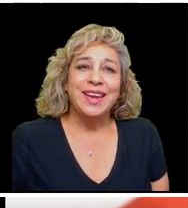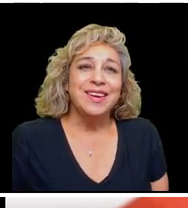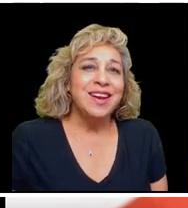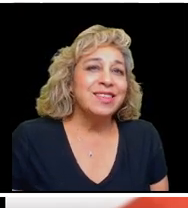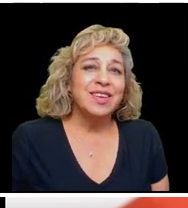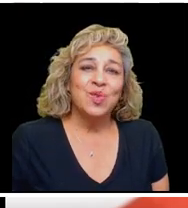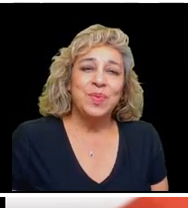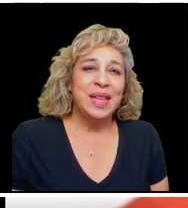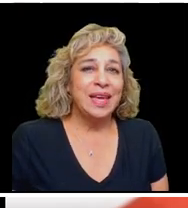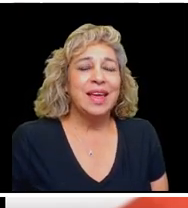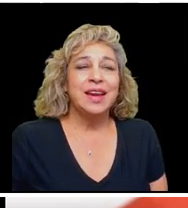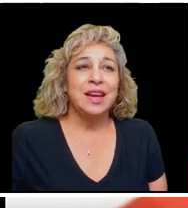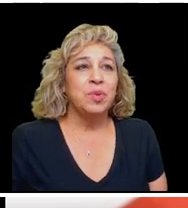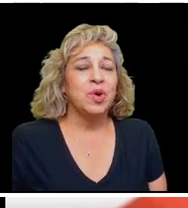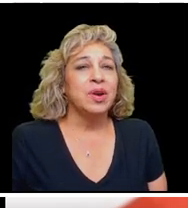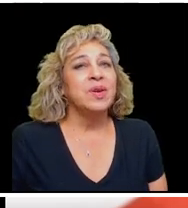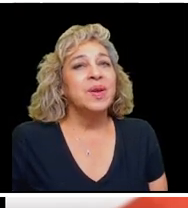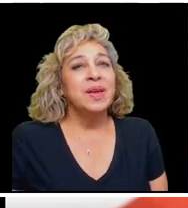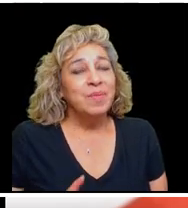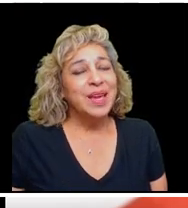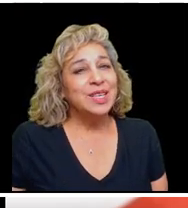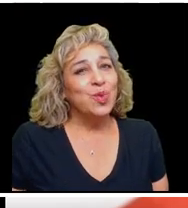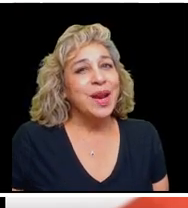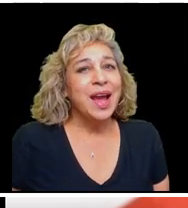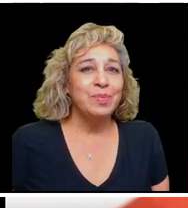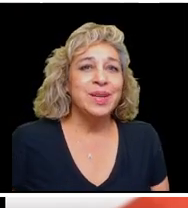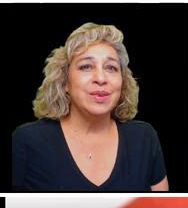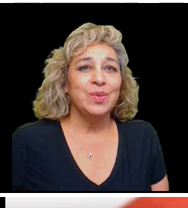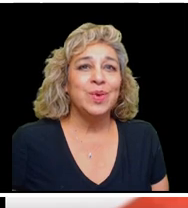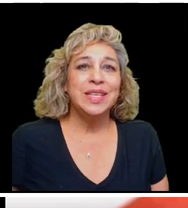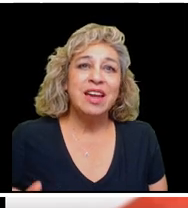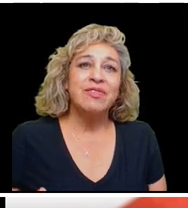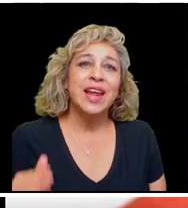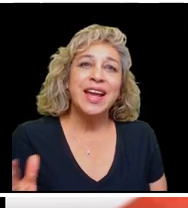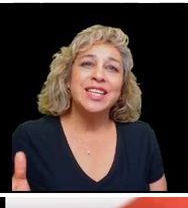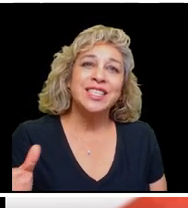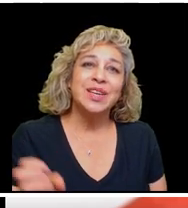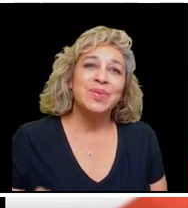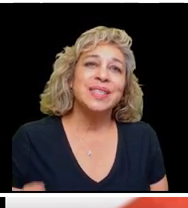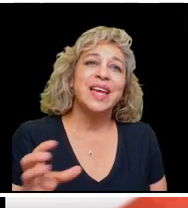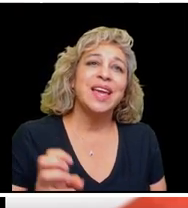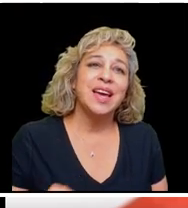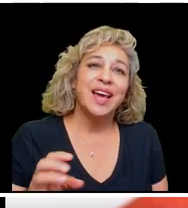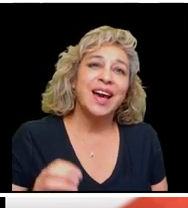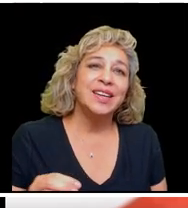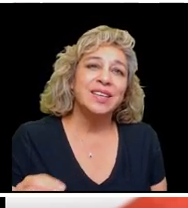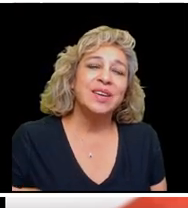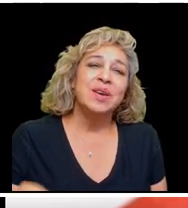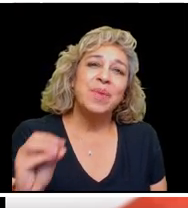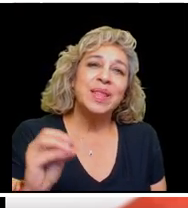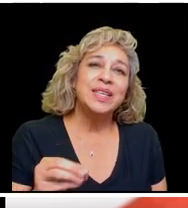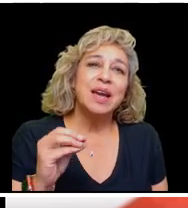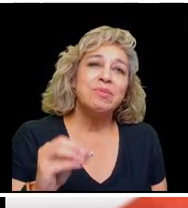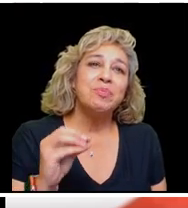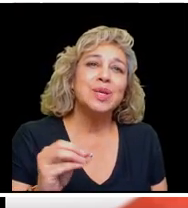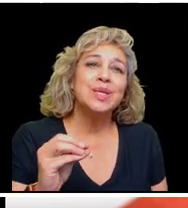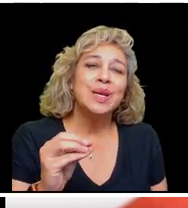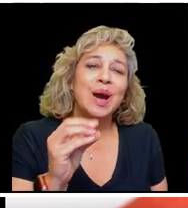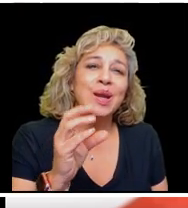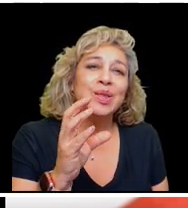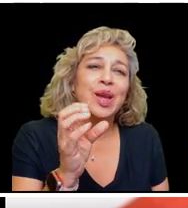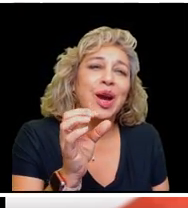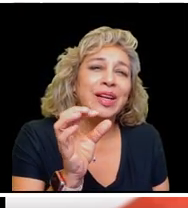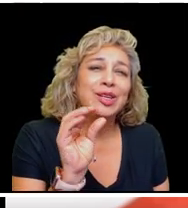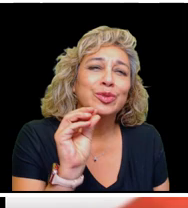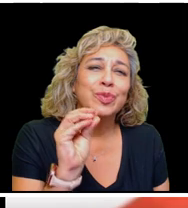directly nothing will be like that anymore because what happened was every agency was taking a cut by the time the person